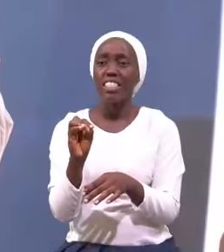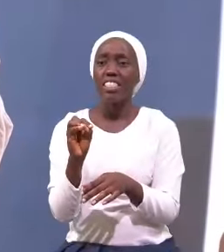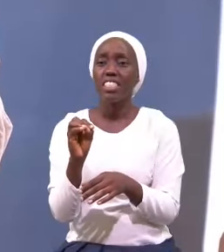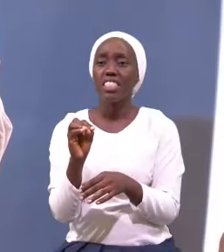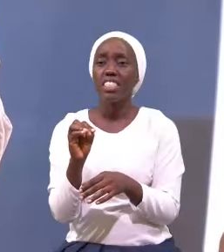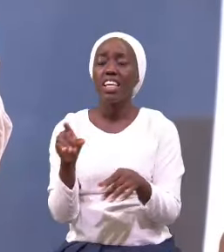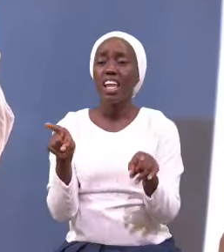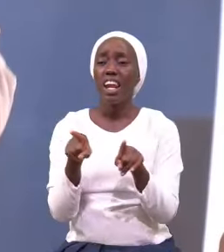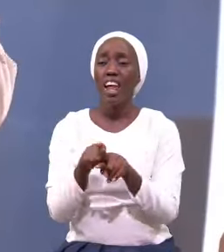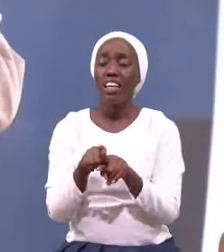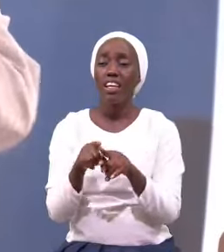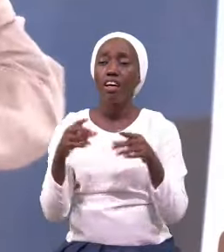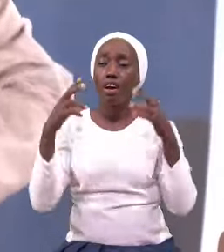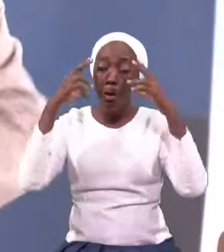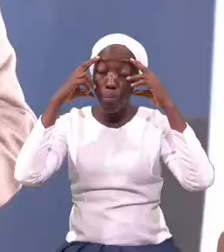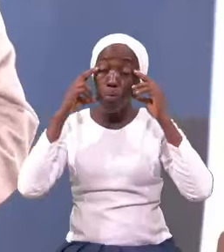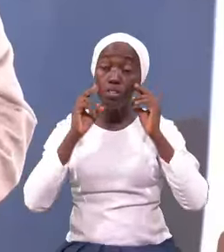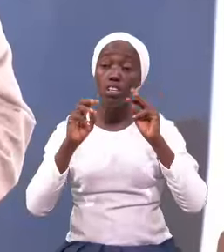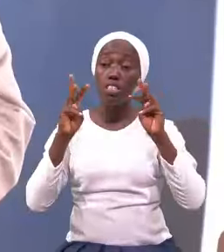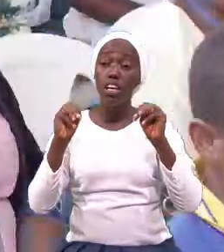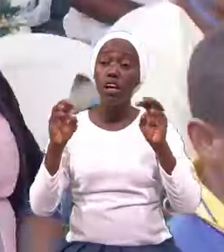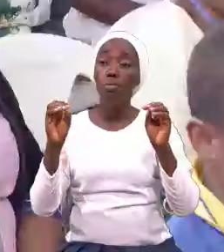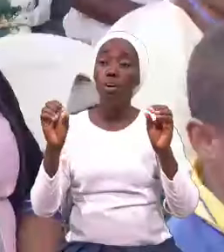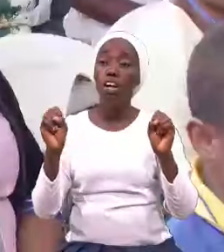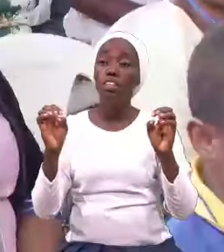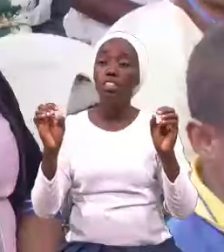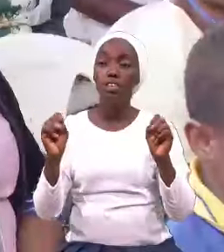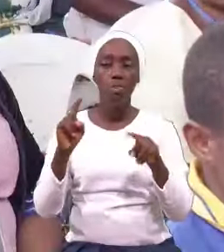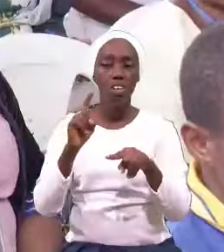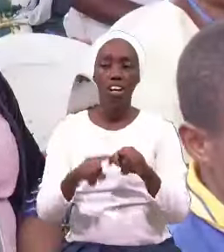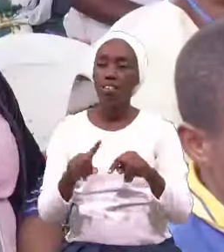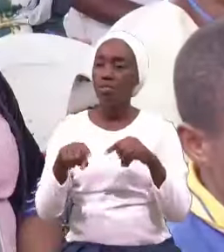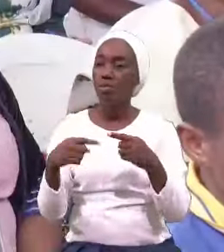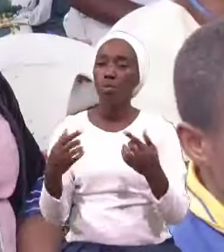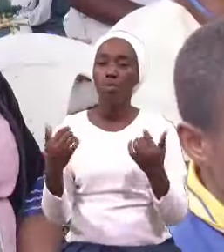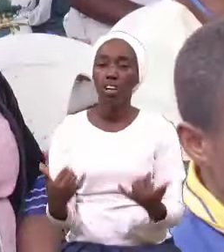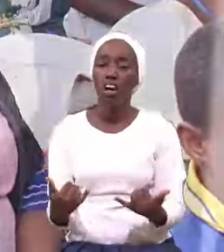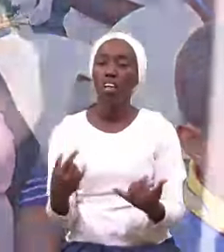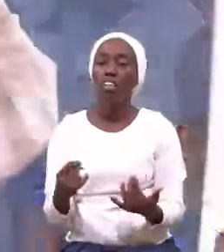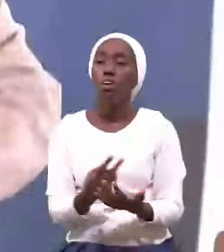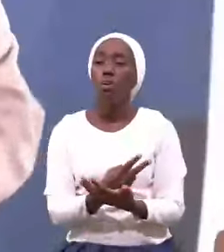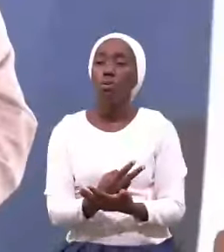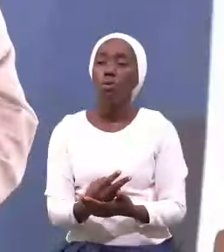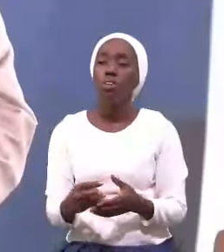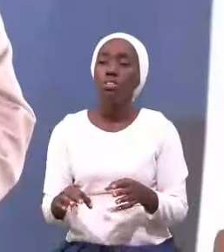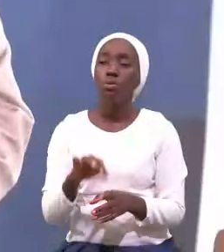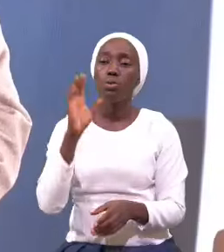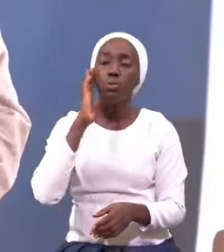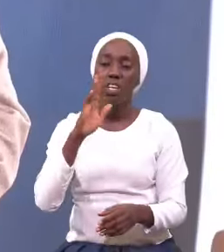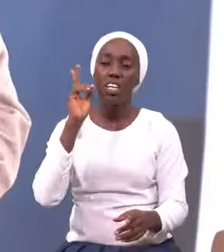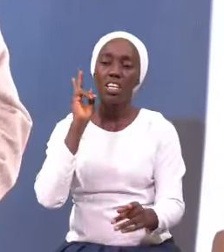like Moses, you cannot go now. The Holy Spirit will keep you alive.